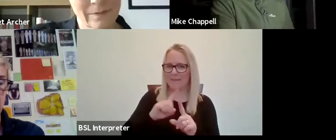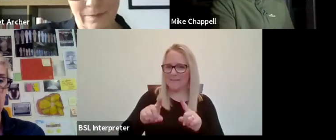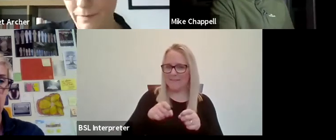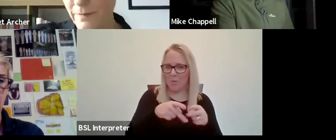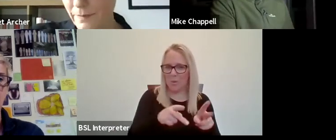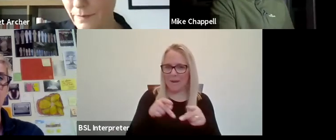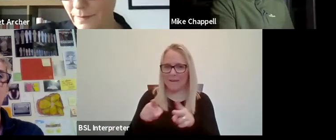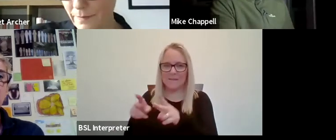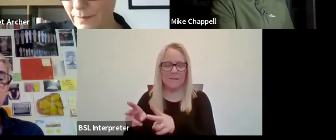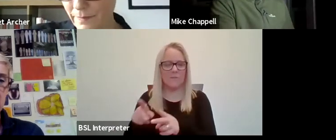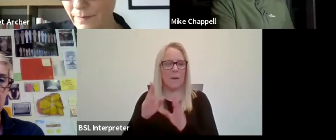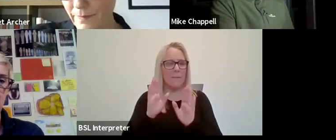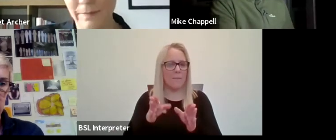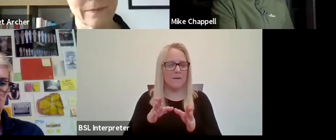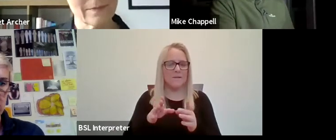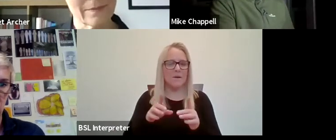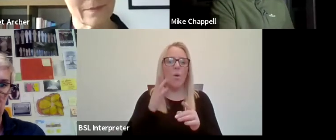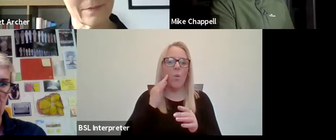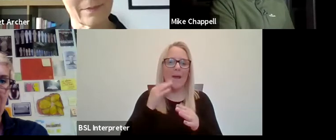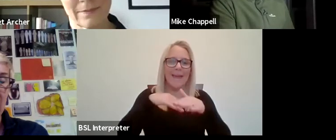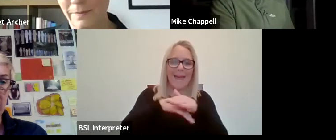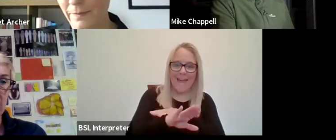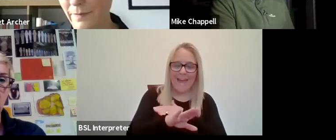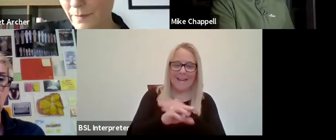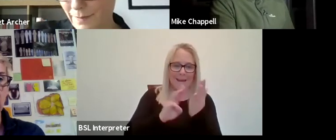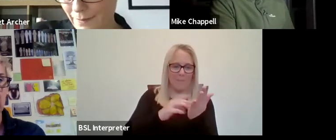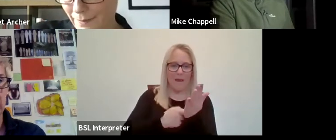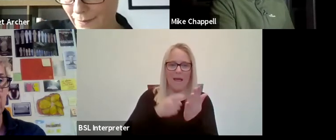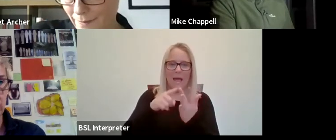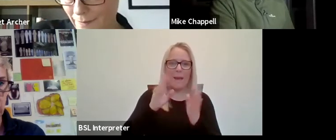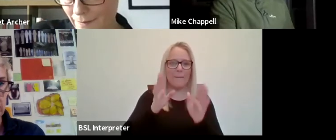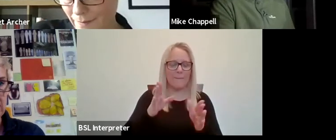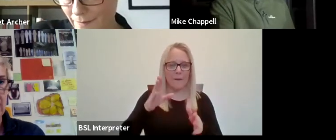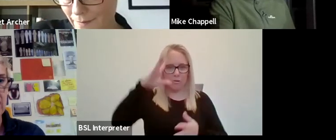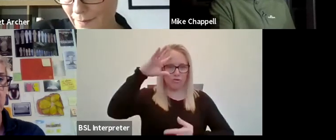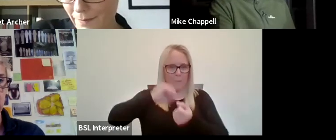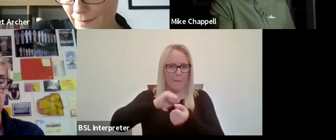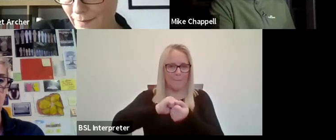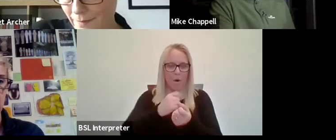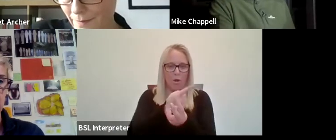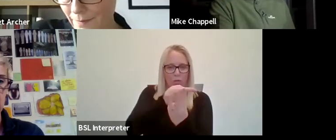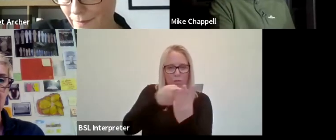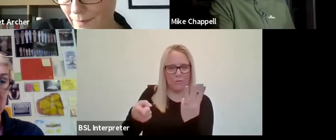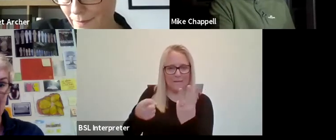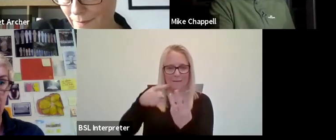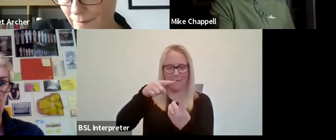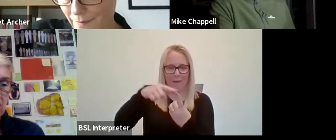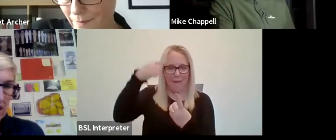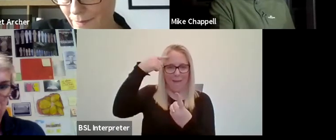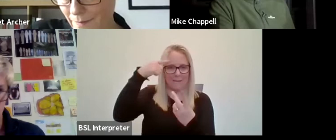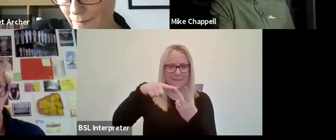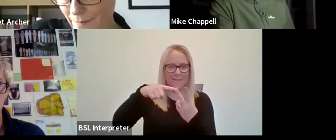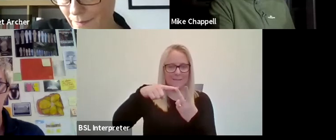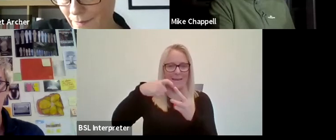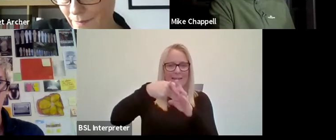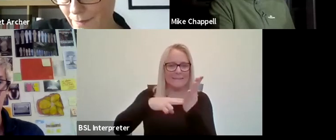when you're in the MRI. So it's the head coil, the breast coil, and the knee coil. And each of the movements are hinged to the coils, because they are actually then